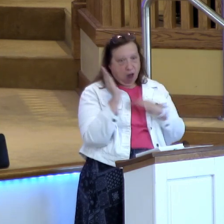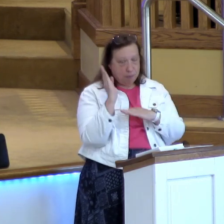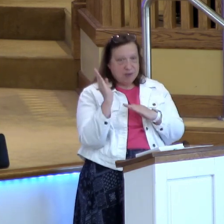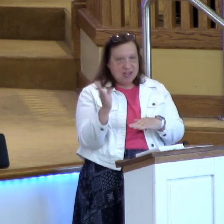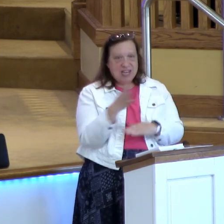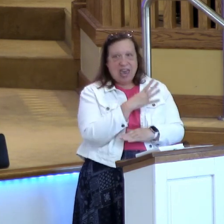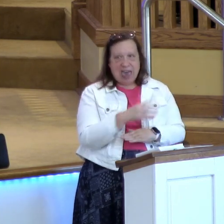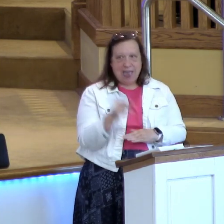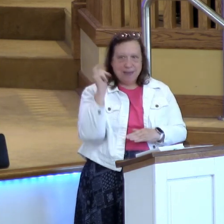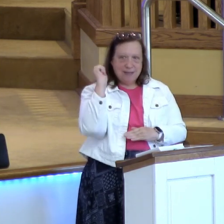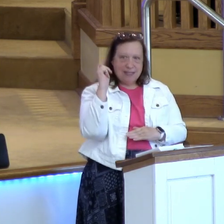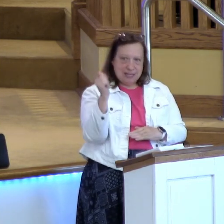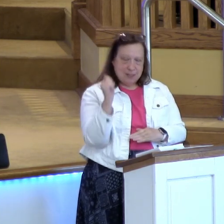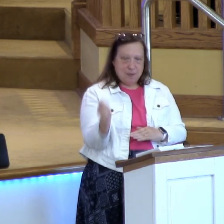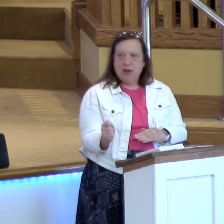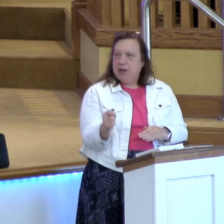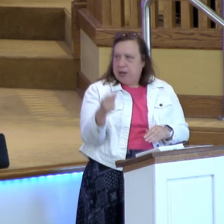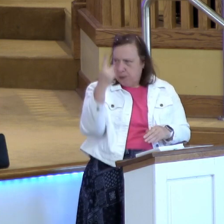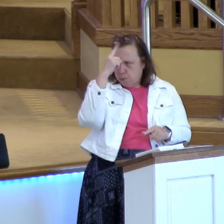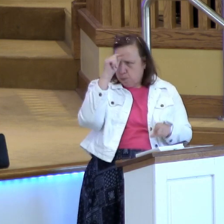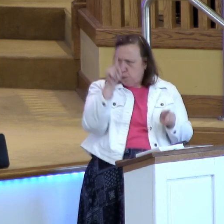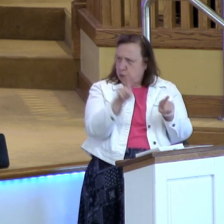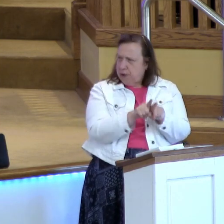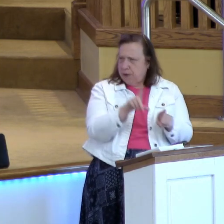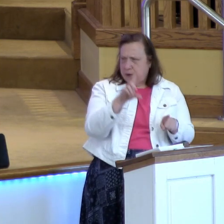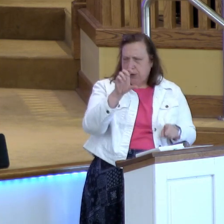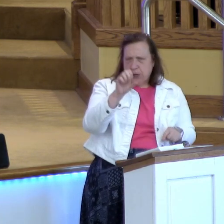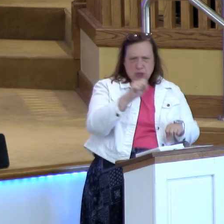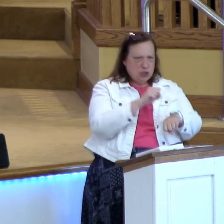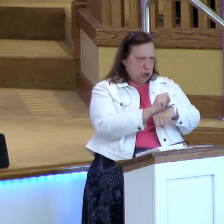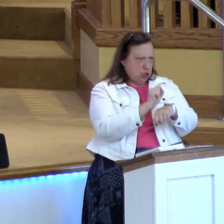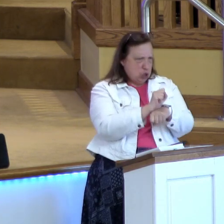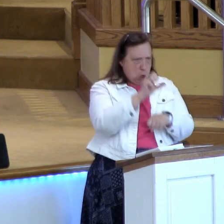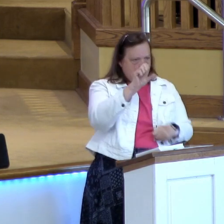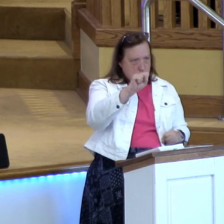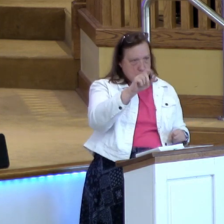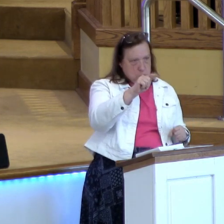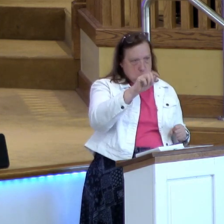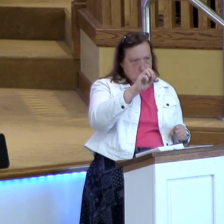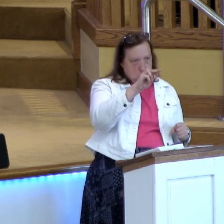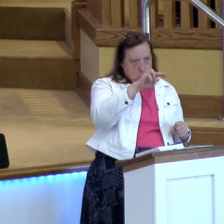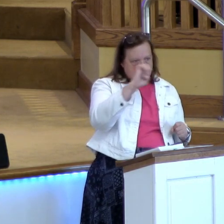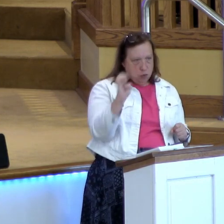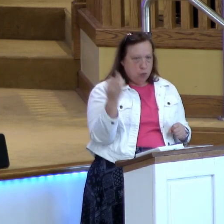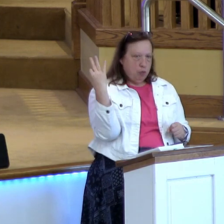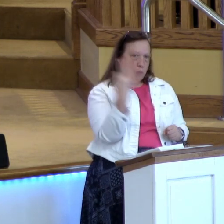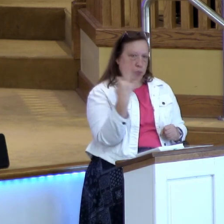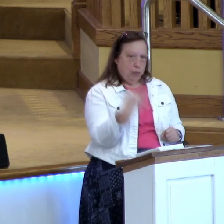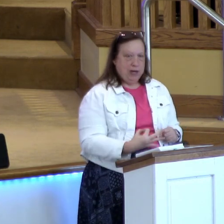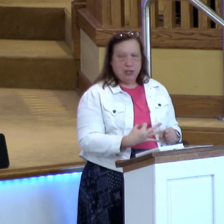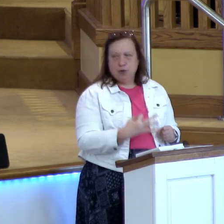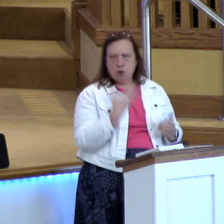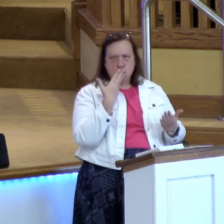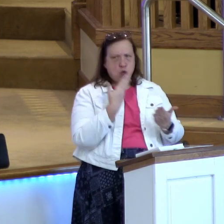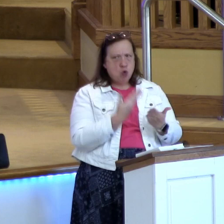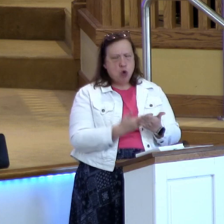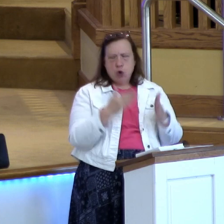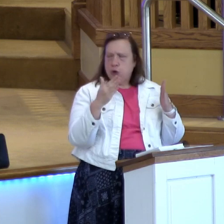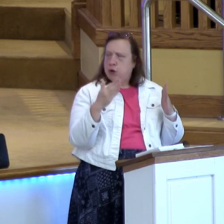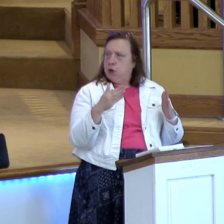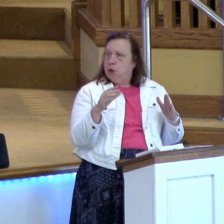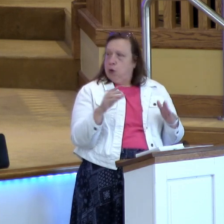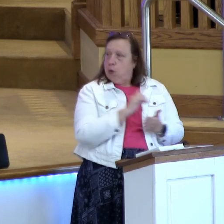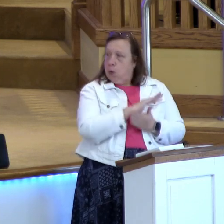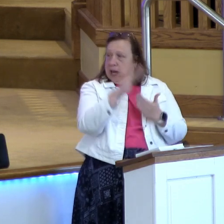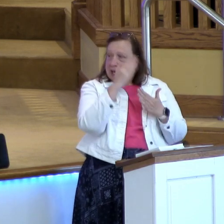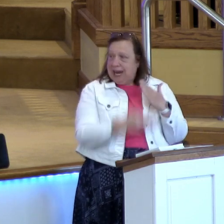we'll have Brother Stone preach and we'll be done. So looking forward to this weekend's activities. Busy weekend, but it's going to be a great weekend, and I know God's going to bless. All right,